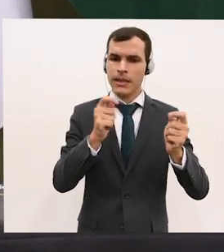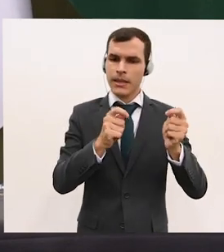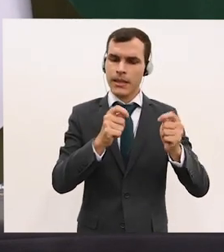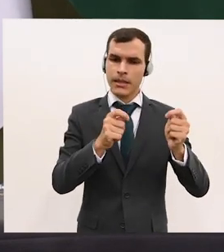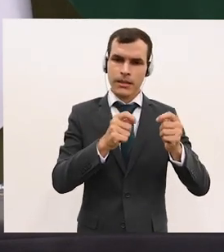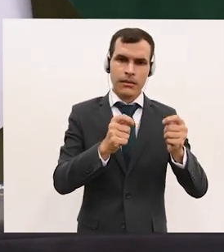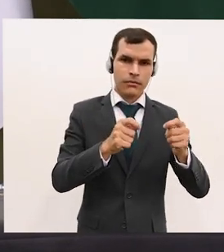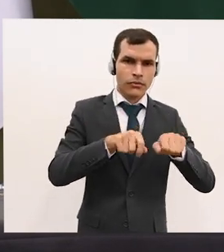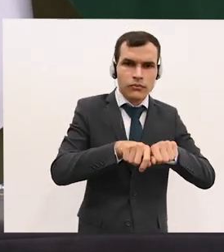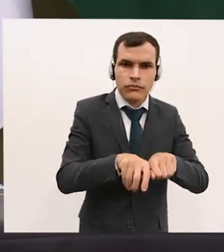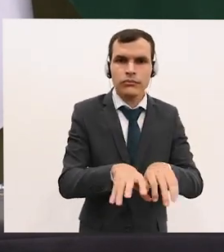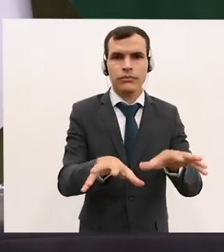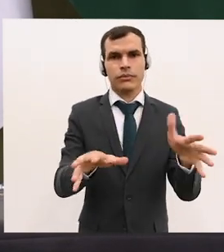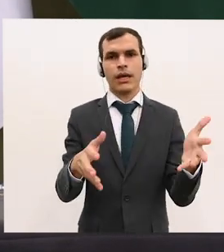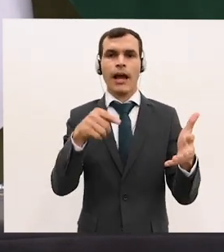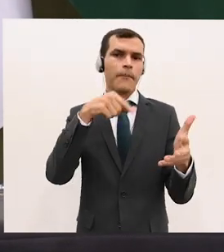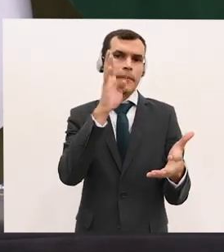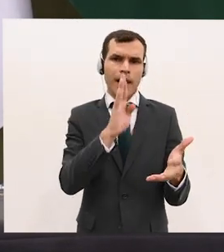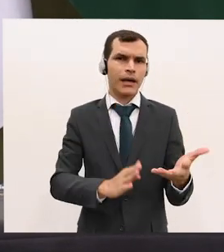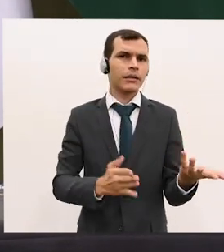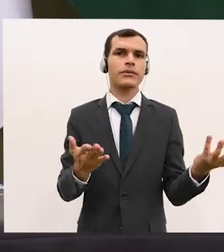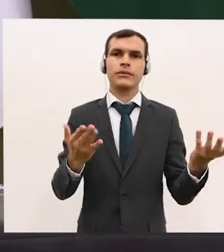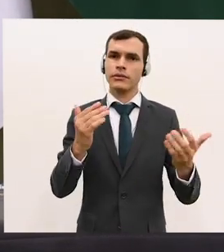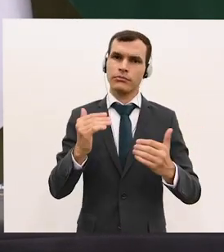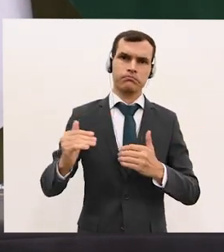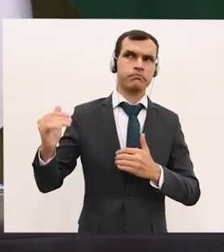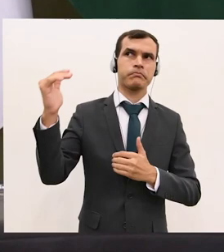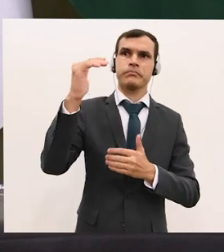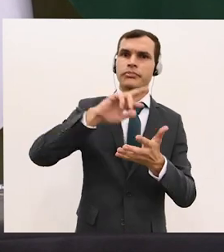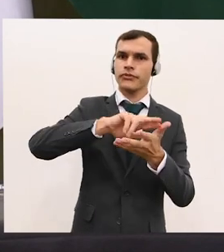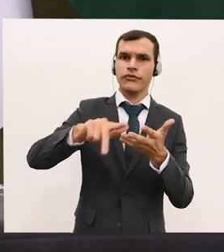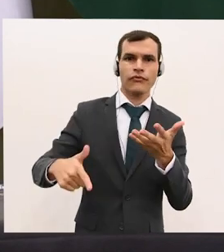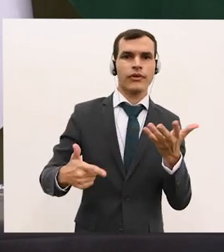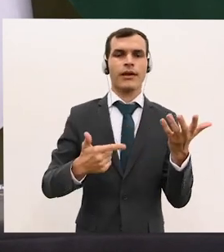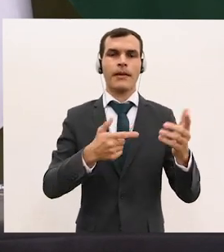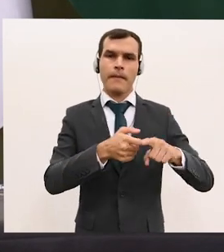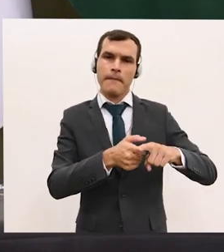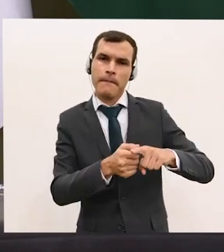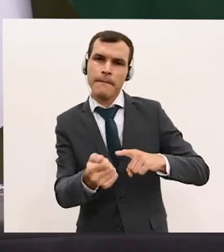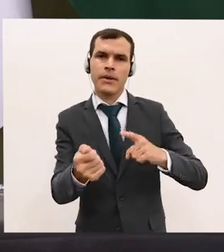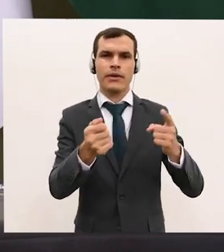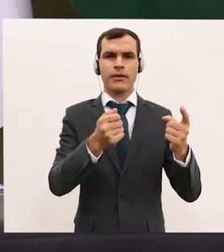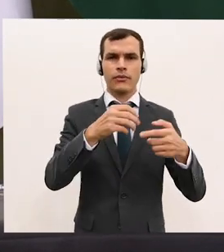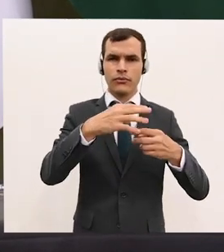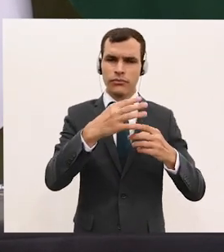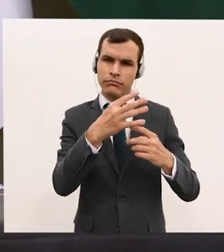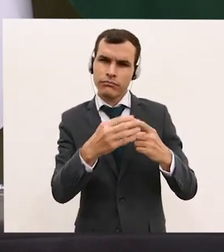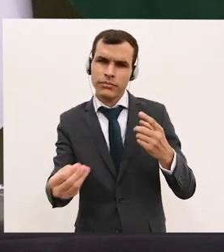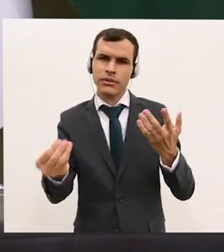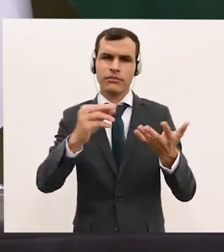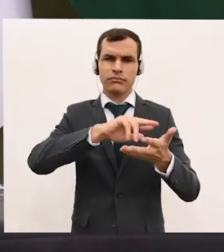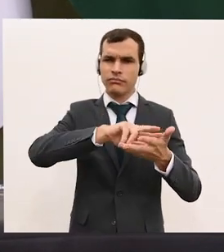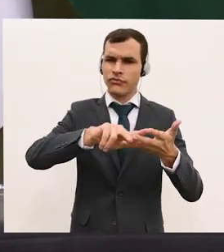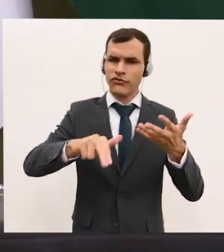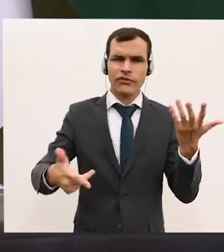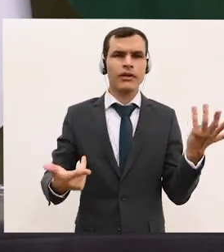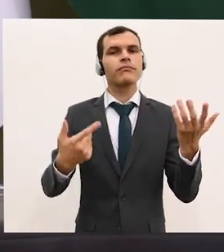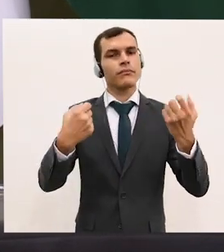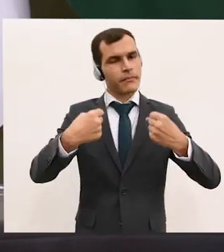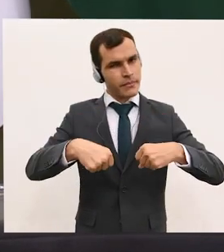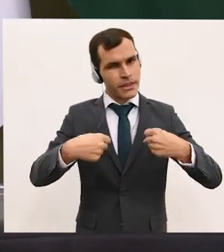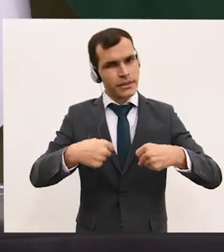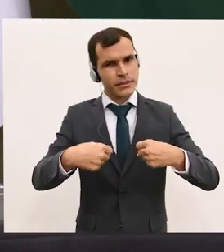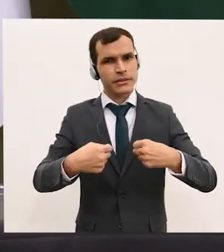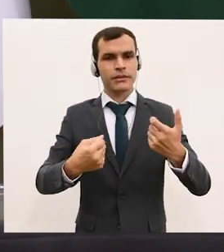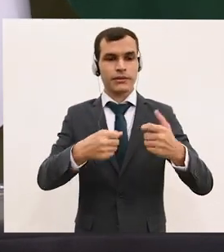to so many other products. We need them to step up and be able to put more on the